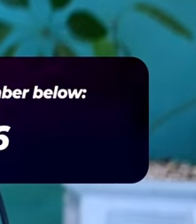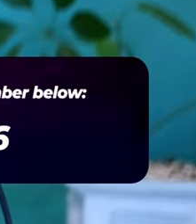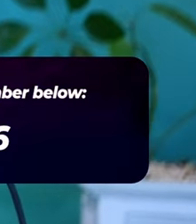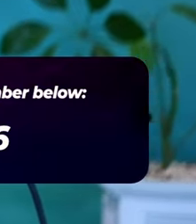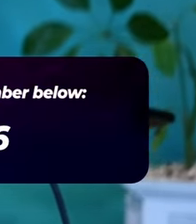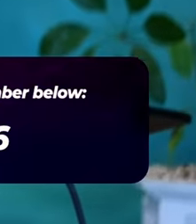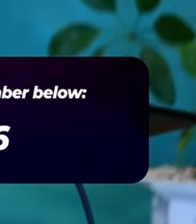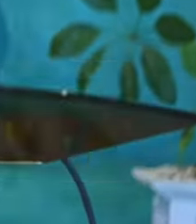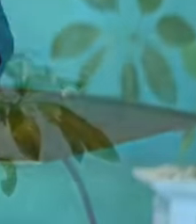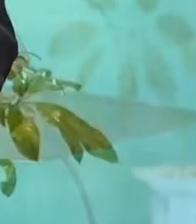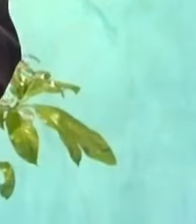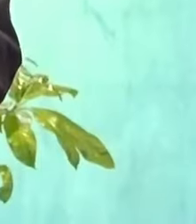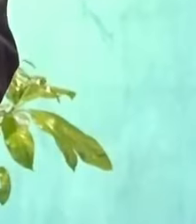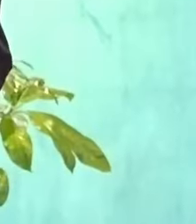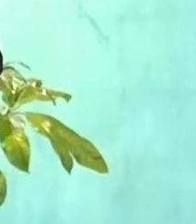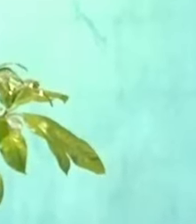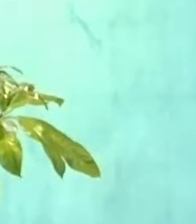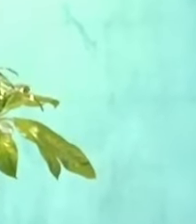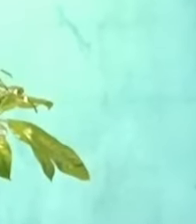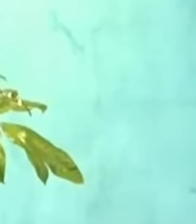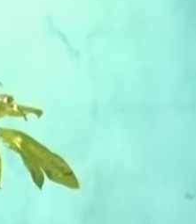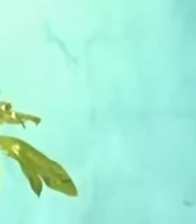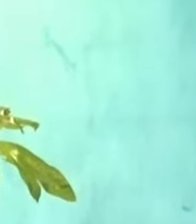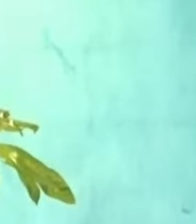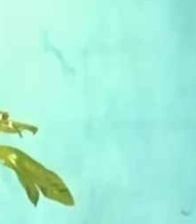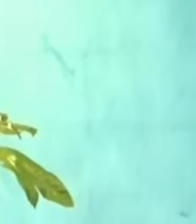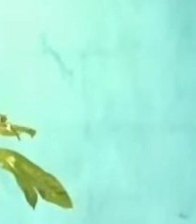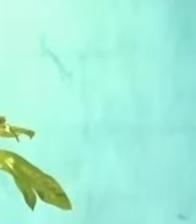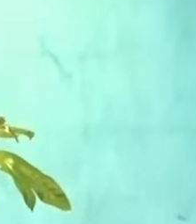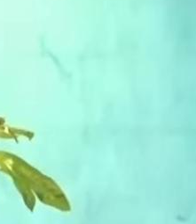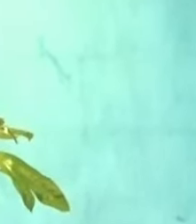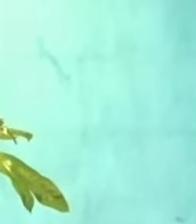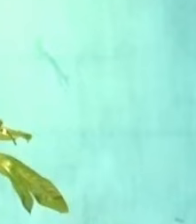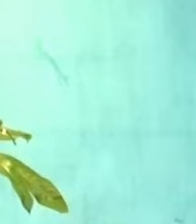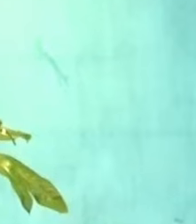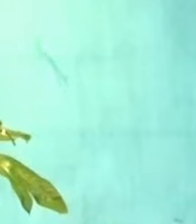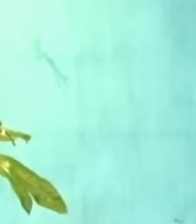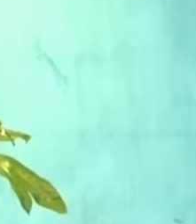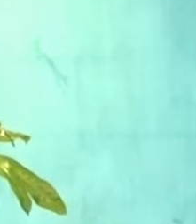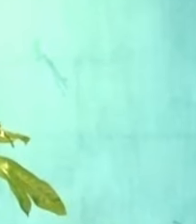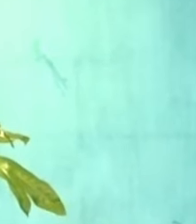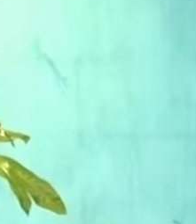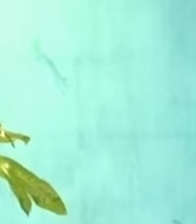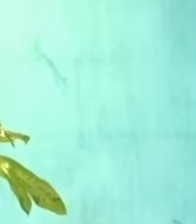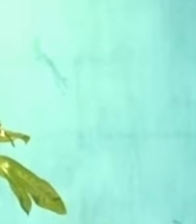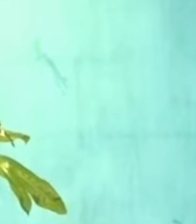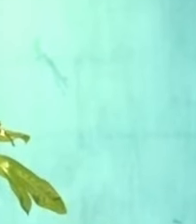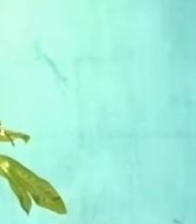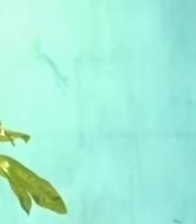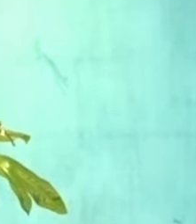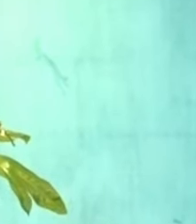Let's sing the first stanza. 5:30. Just the first stanza. When peace like a river.